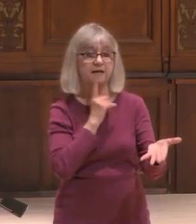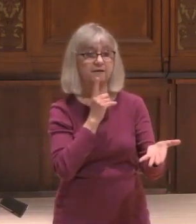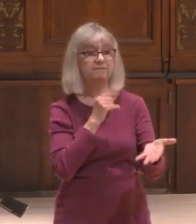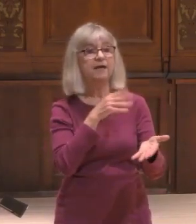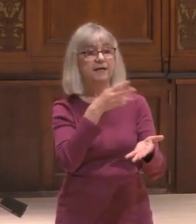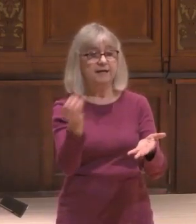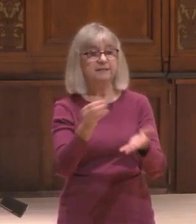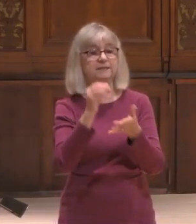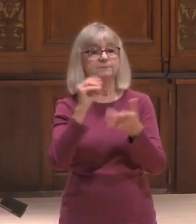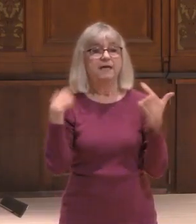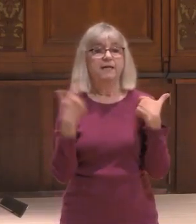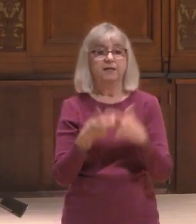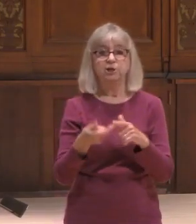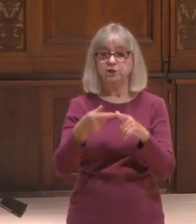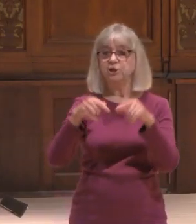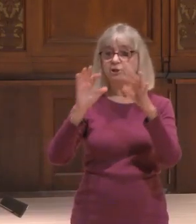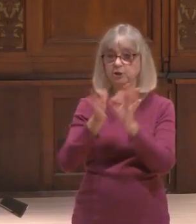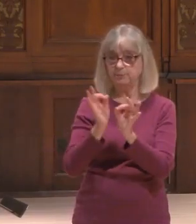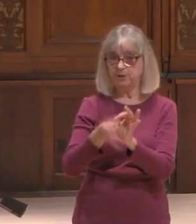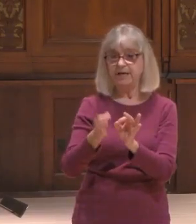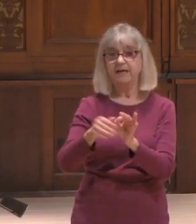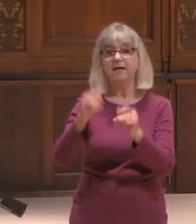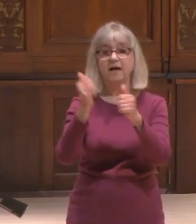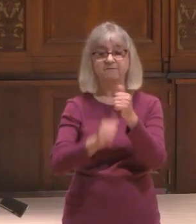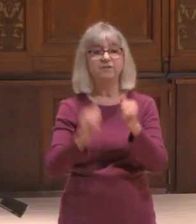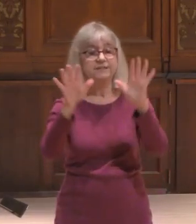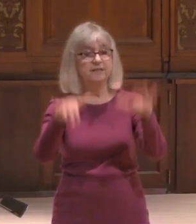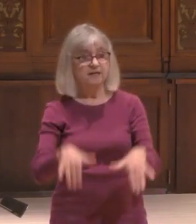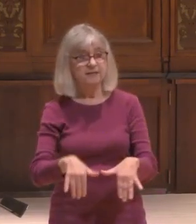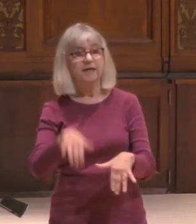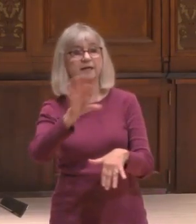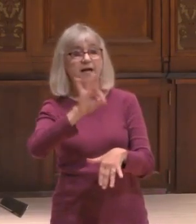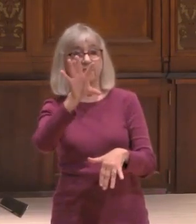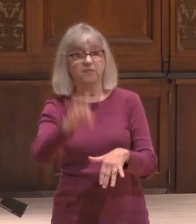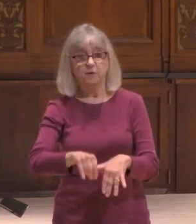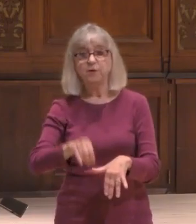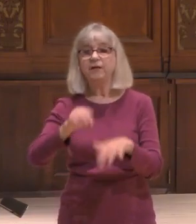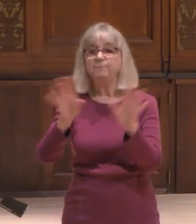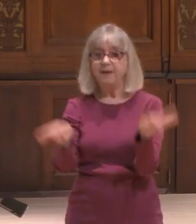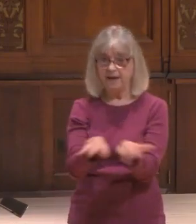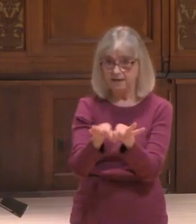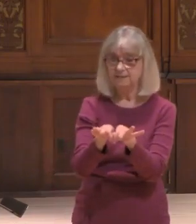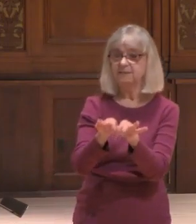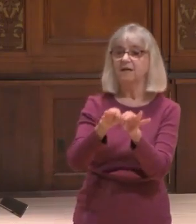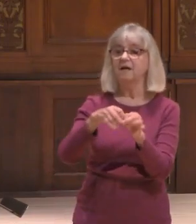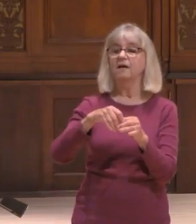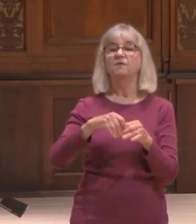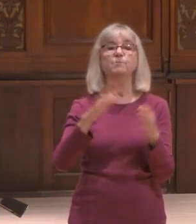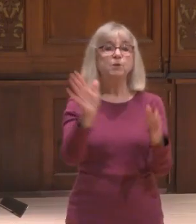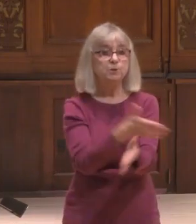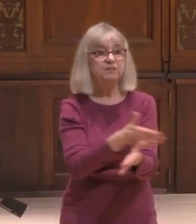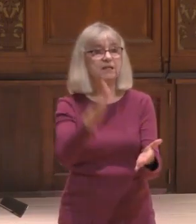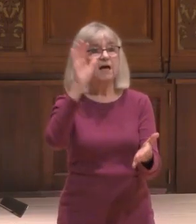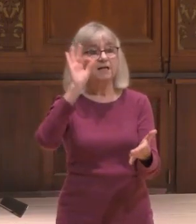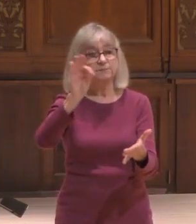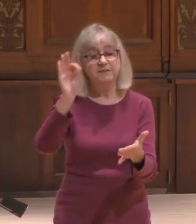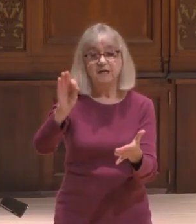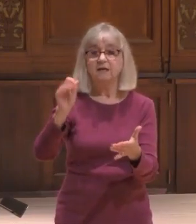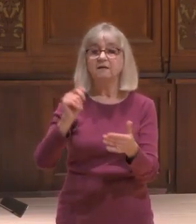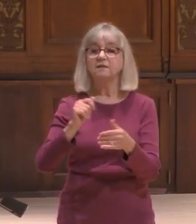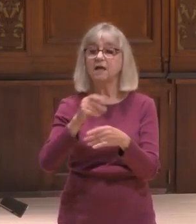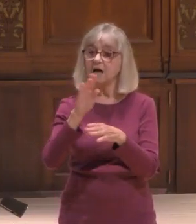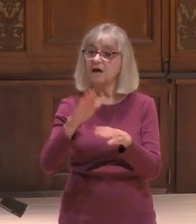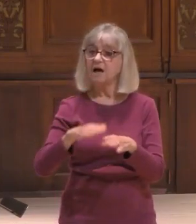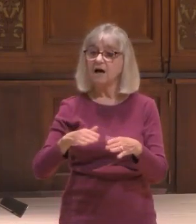at 9:30 Mass. Together, we've provided amazing music, homilies, hospitality, and leadership,